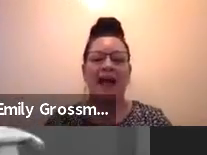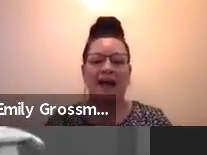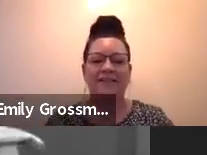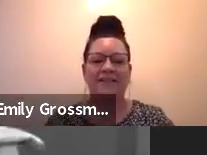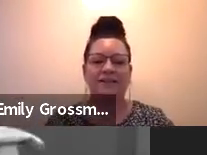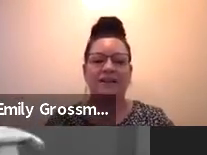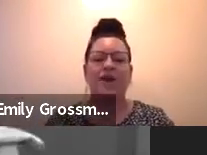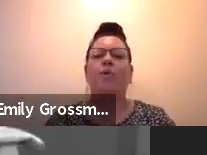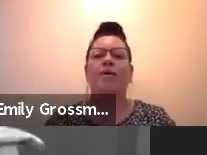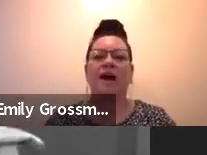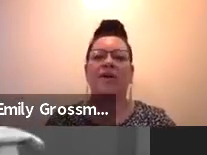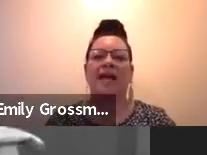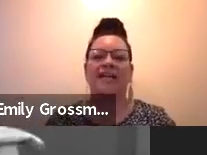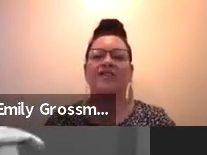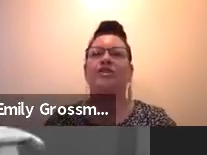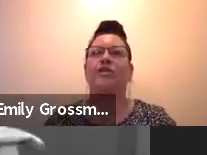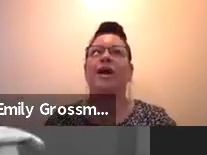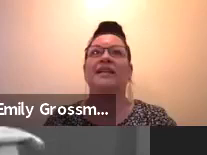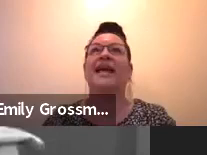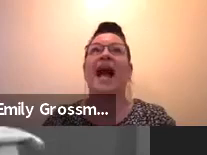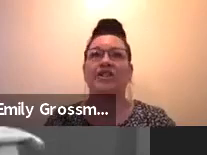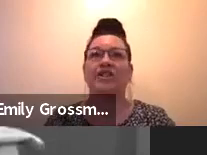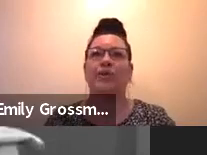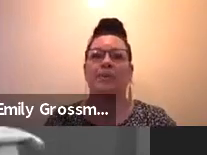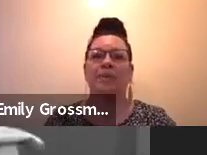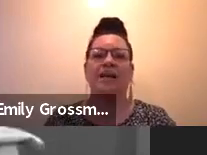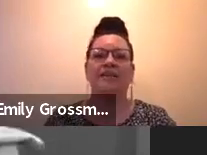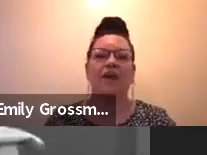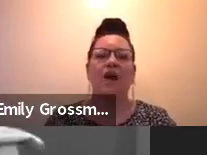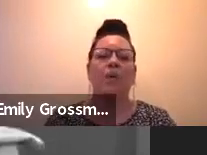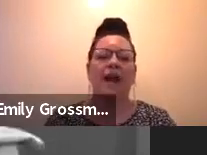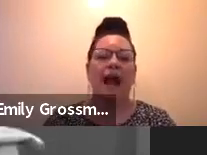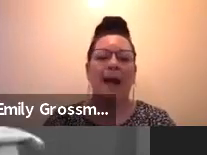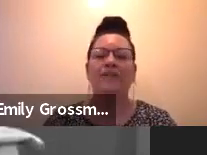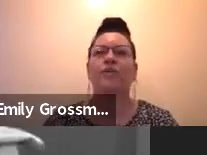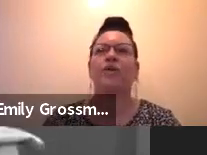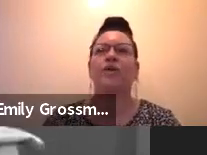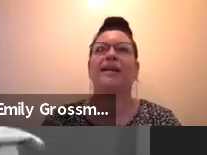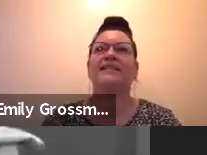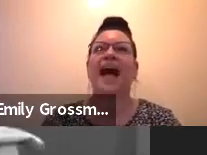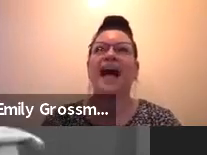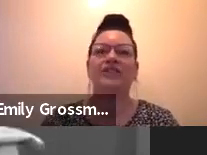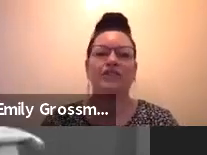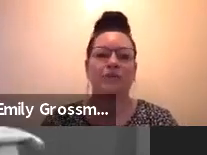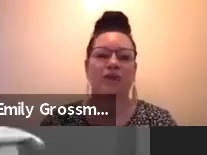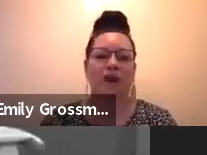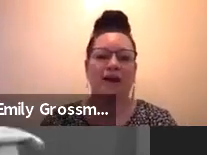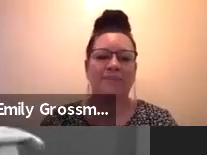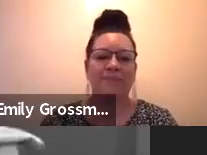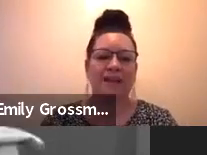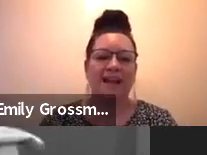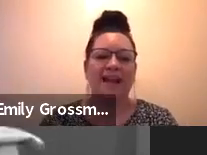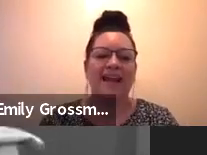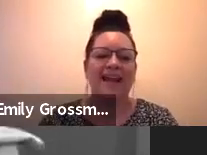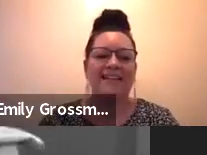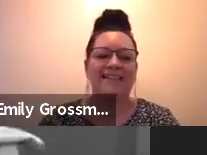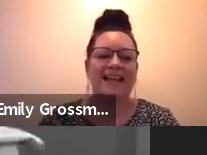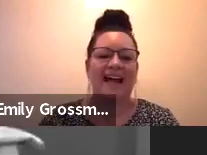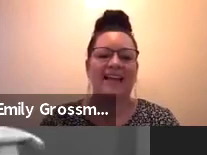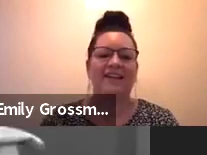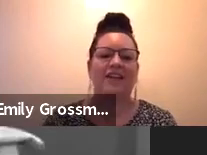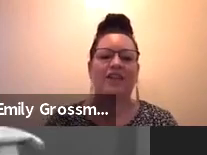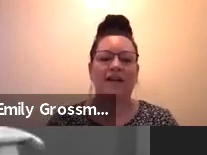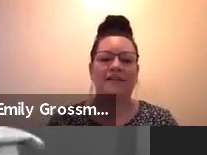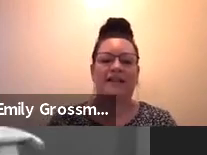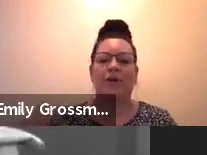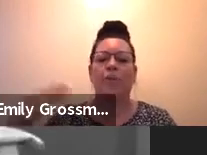thought pass without getting too attached to it. Because what happens when you get attached to a thought is